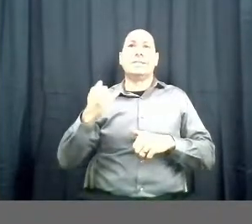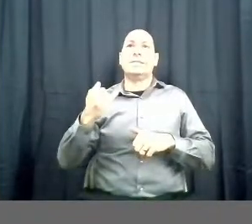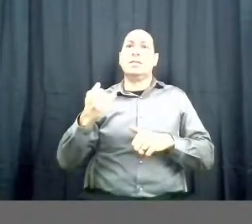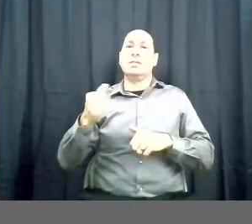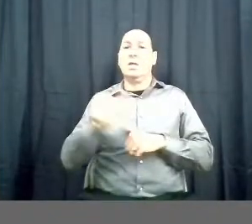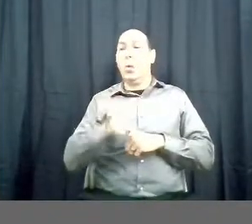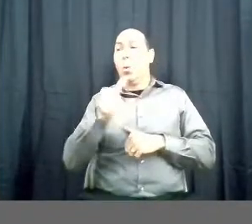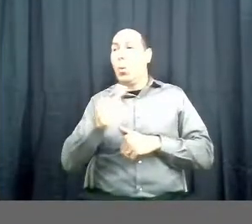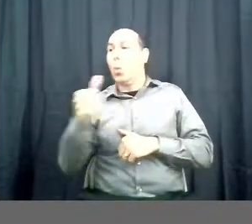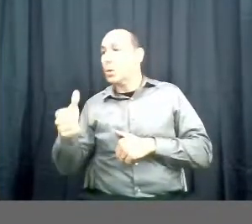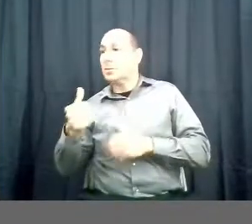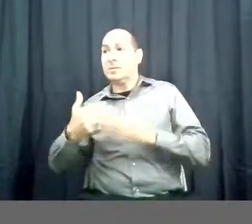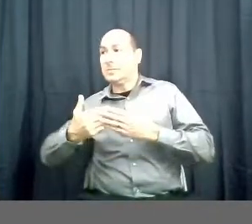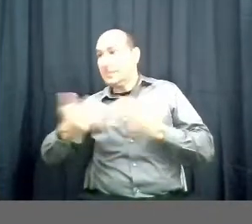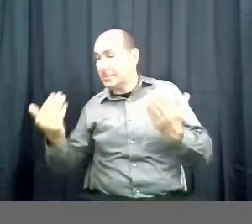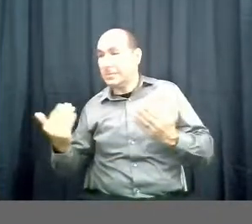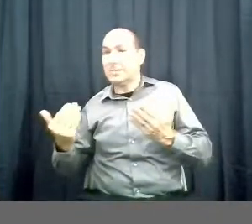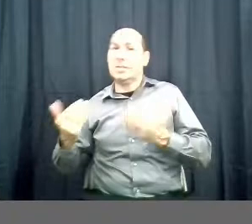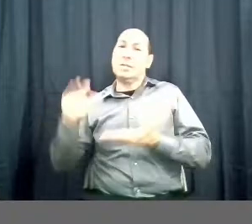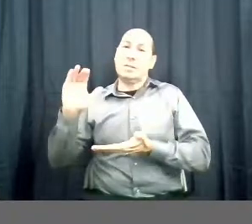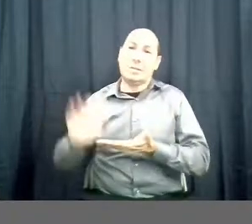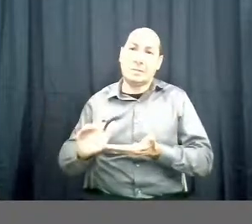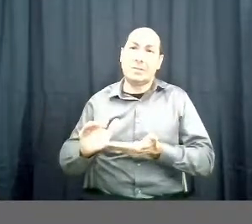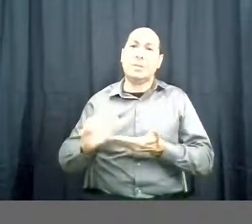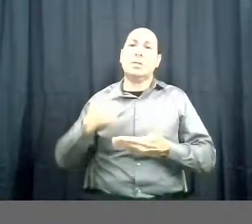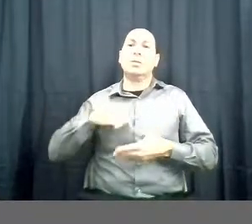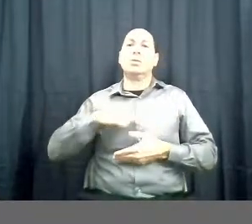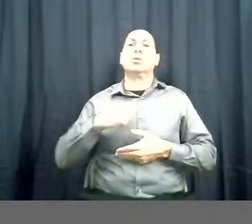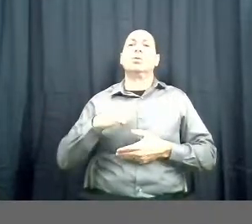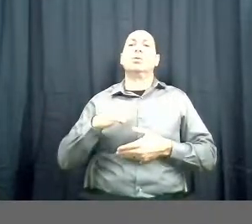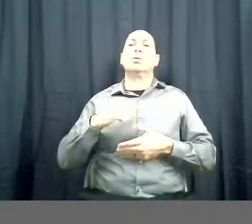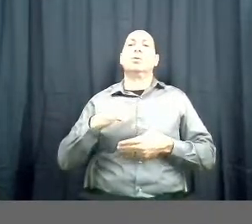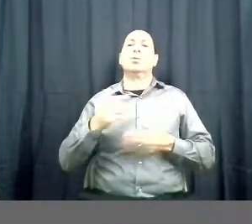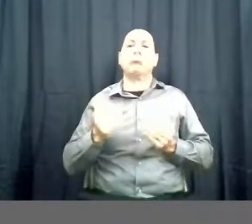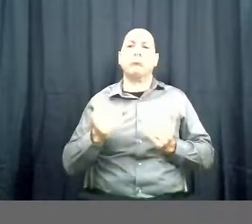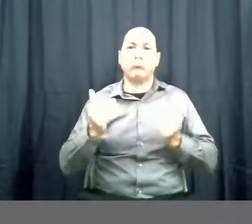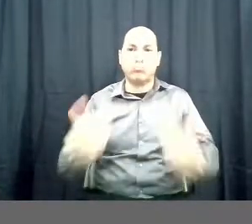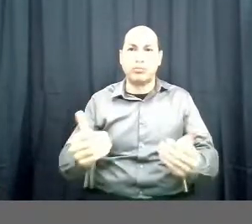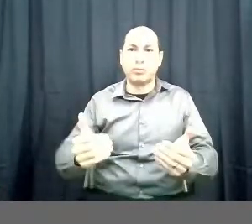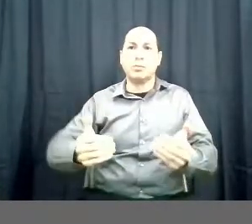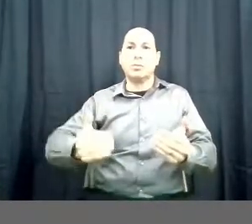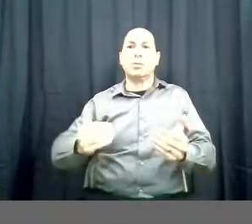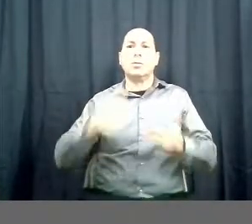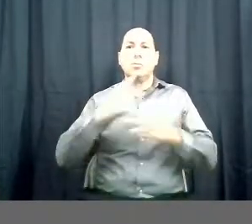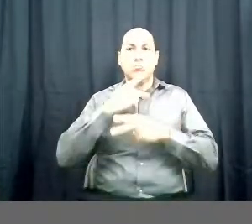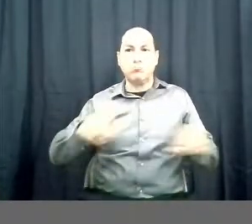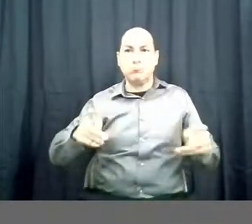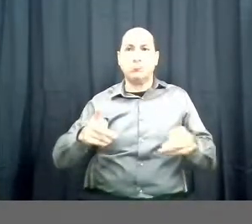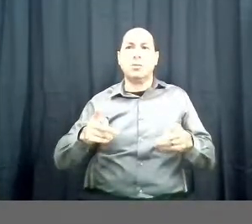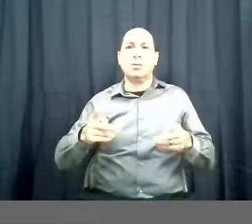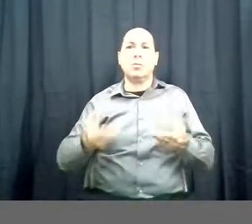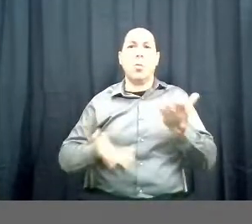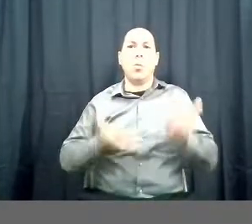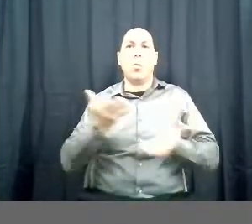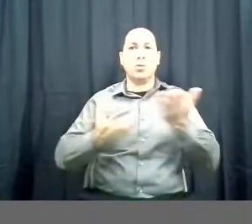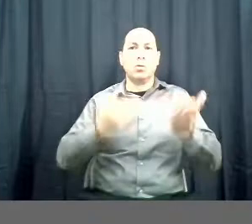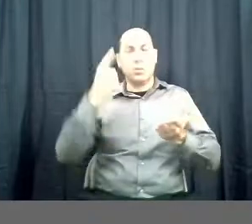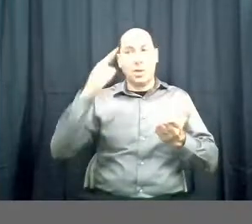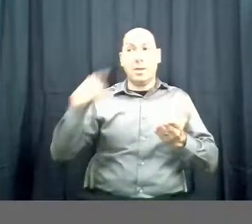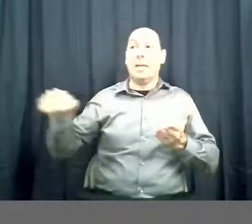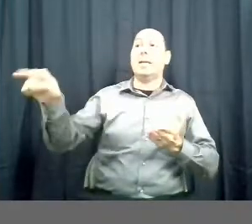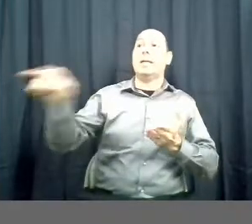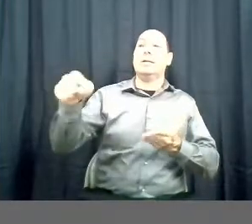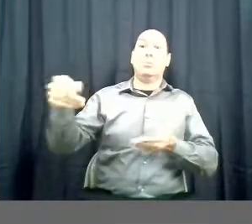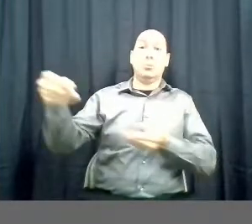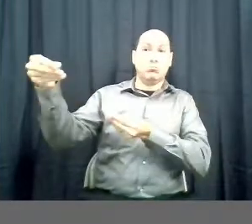items, PRASA is moving forward with a limited public offering to no more than 35 accredited investors with the refunding